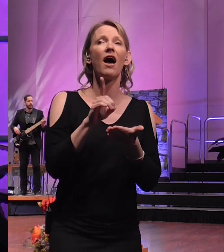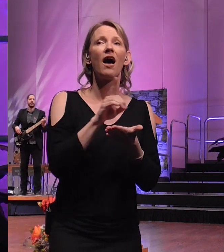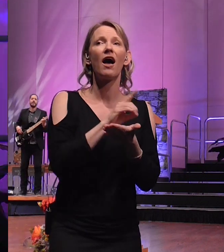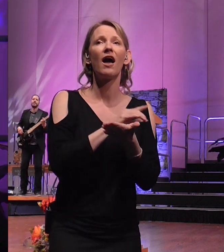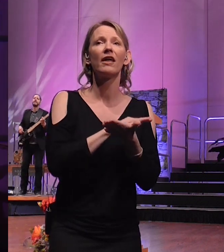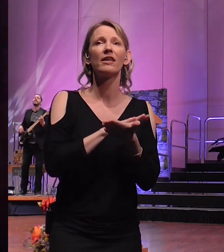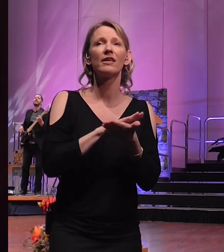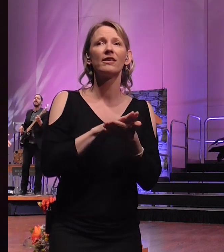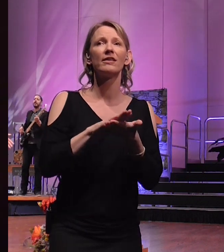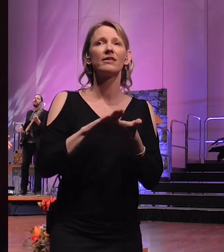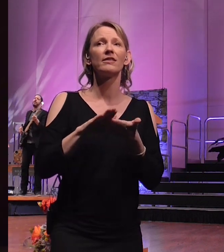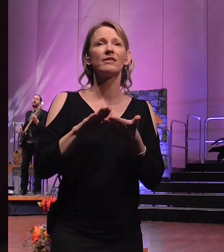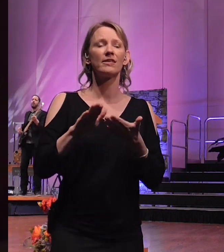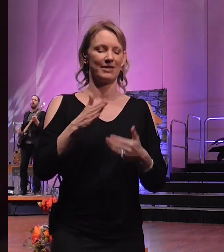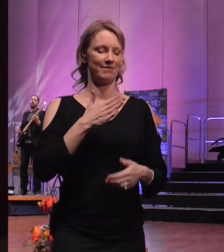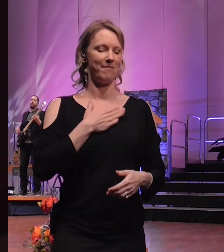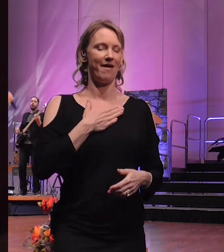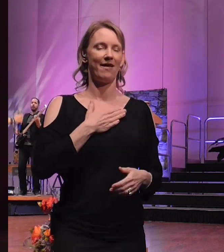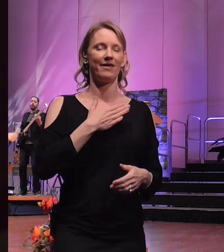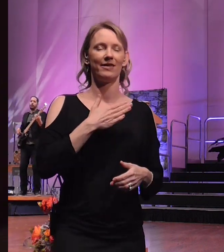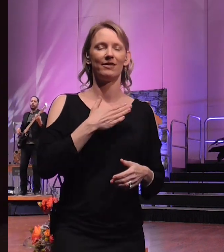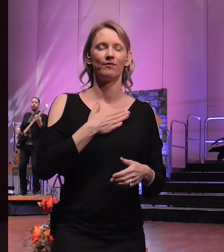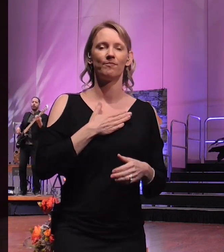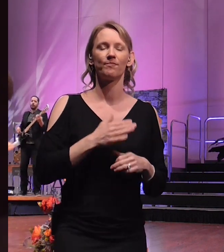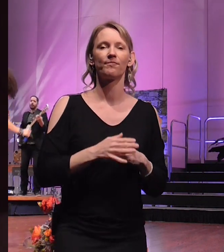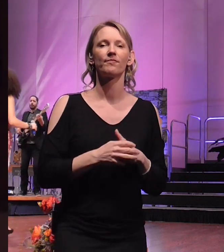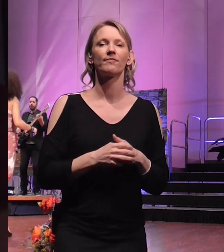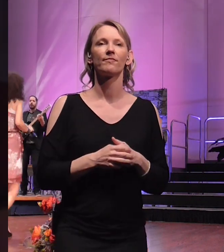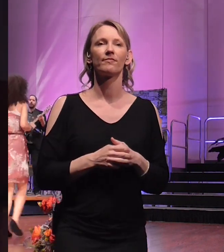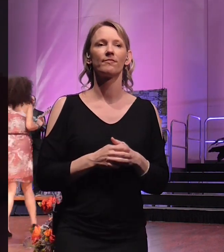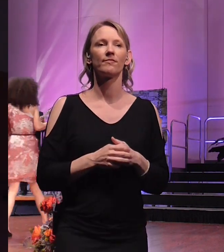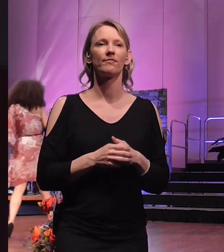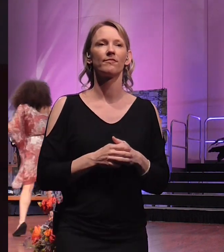divine, divine, and it's mine.